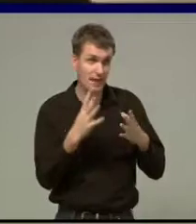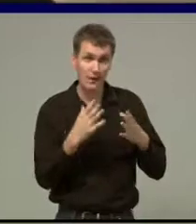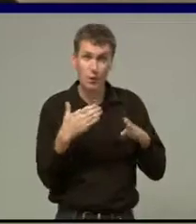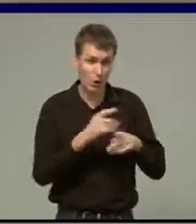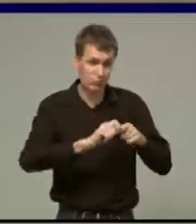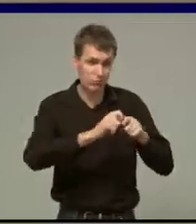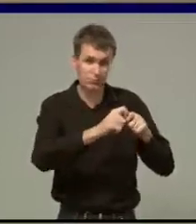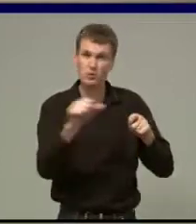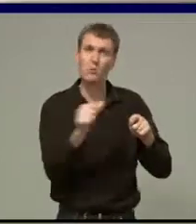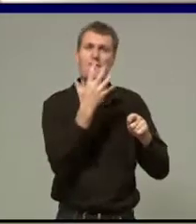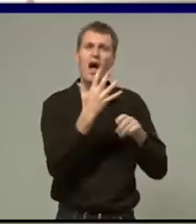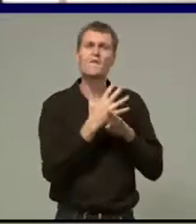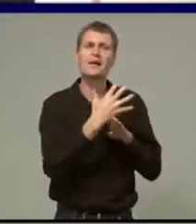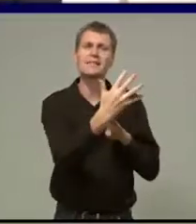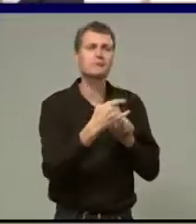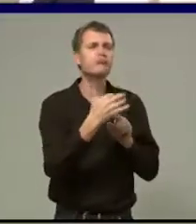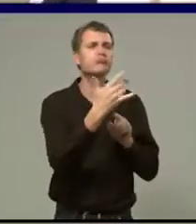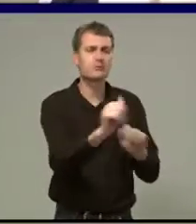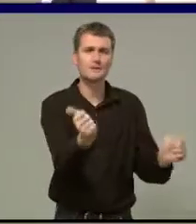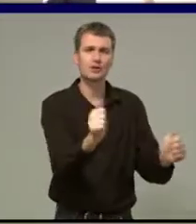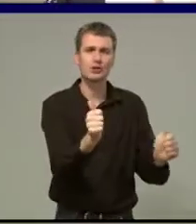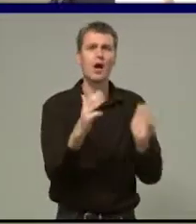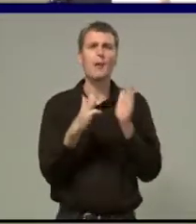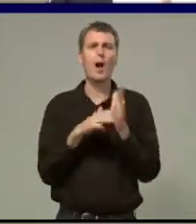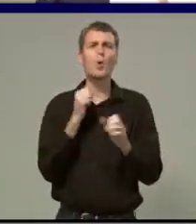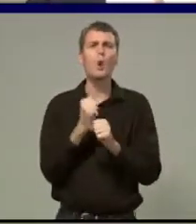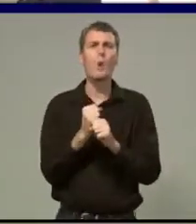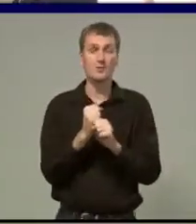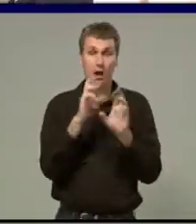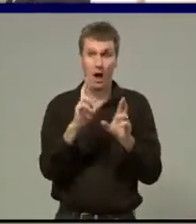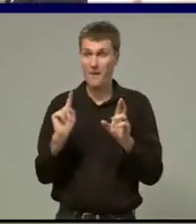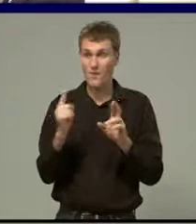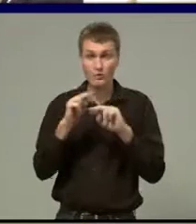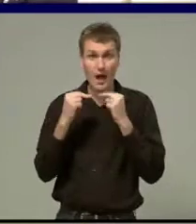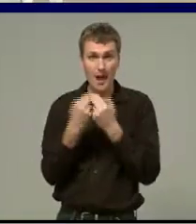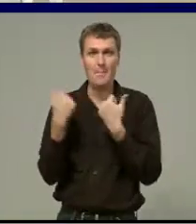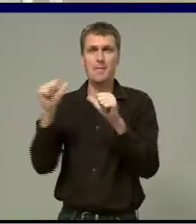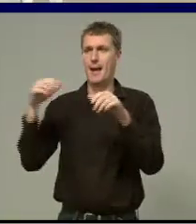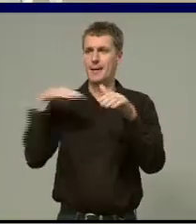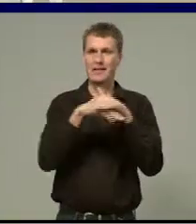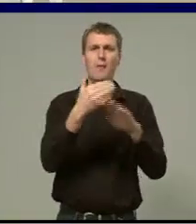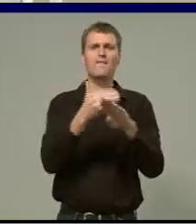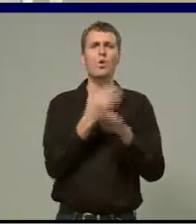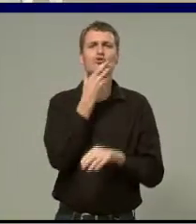about 5 weeks to complete. Michael Gorman hopes the first families will be in here by Christmas. And we'll